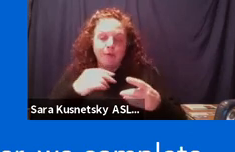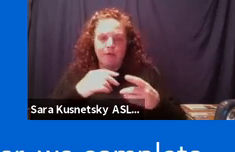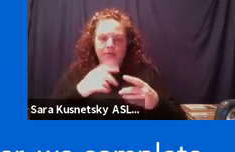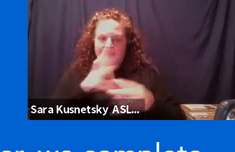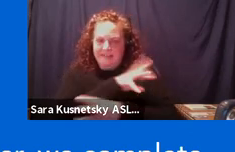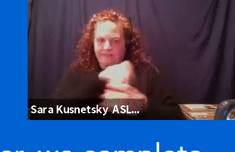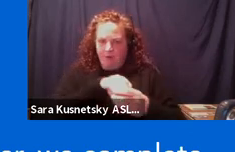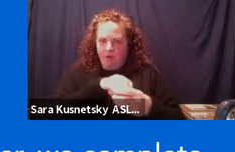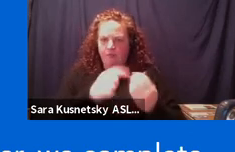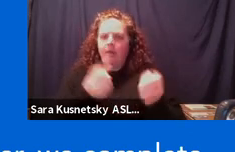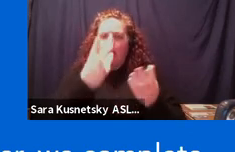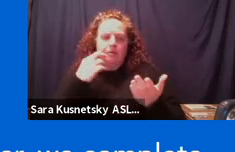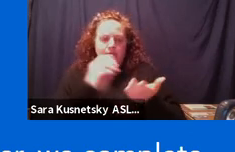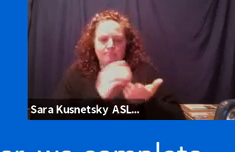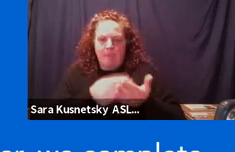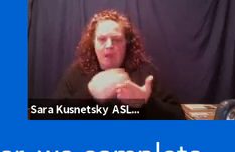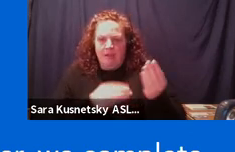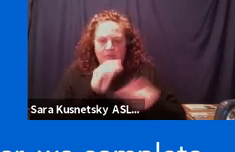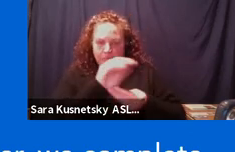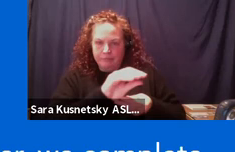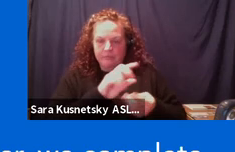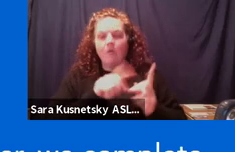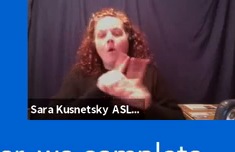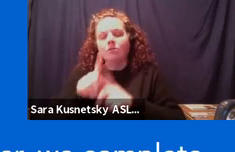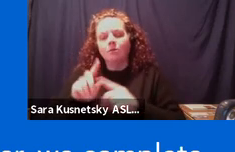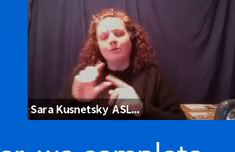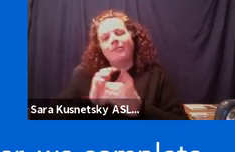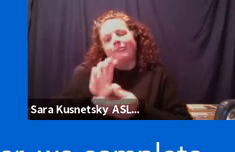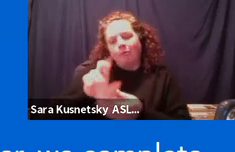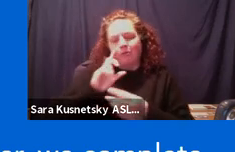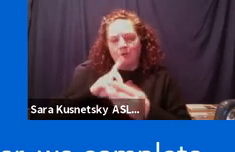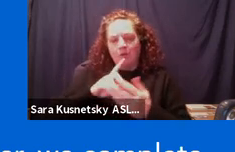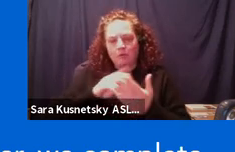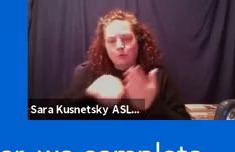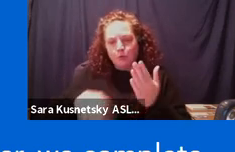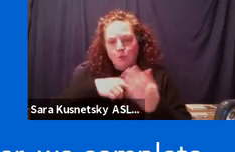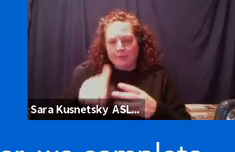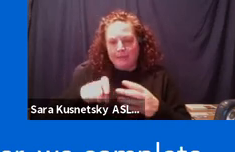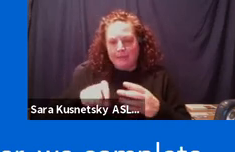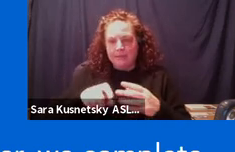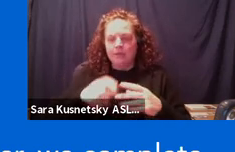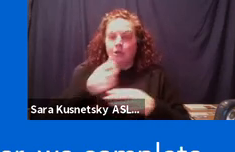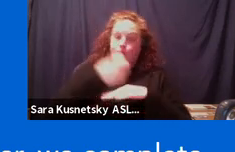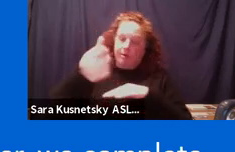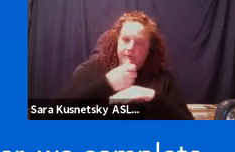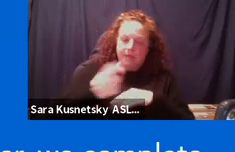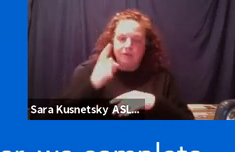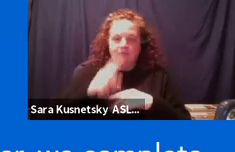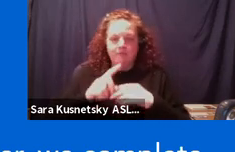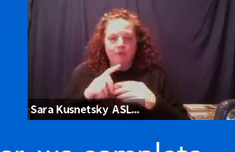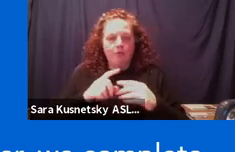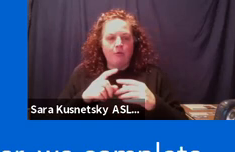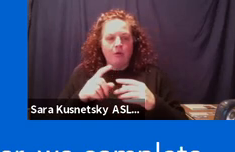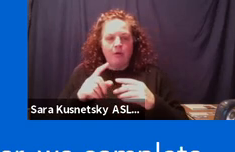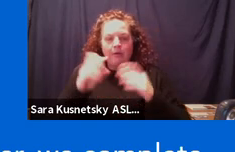measures that are focused on student need. Our spending on transportation, special education, and English learners are also